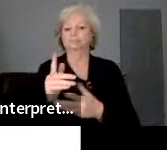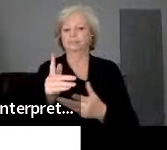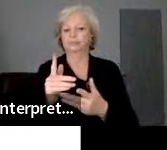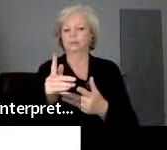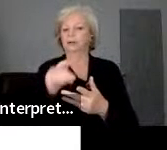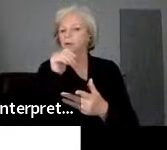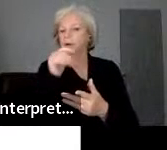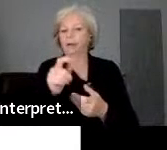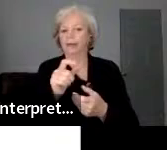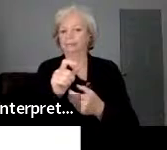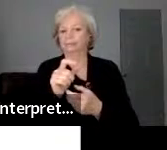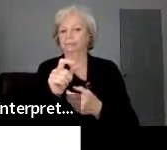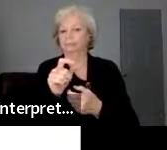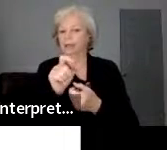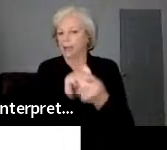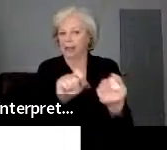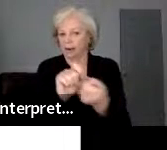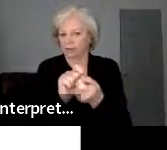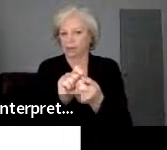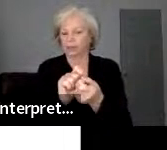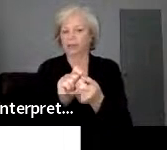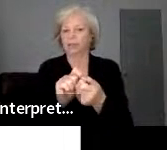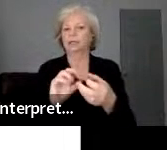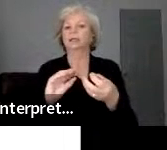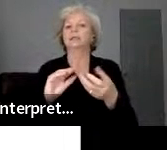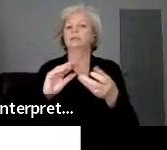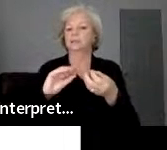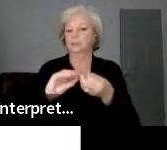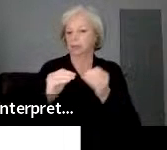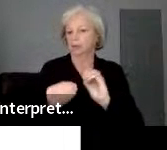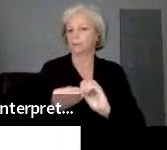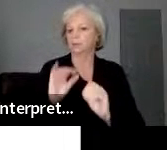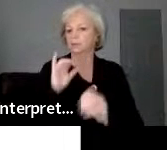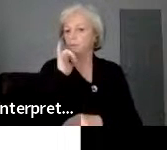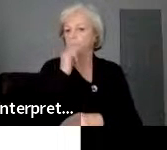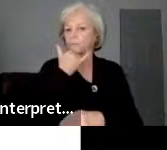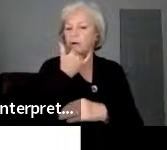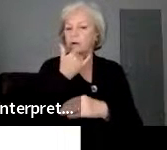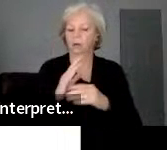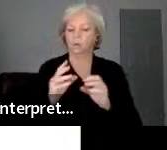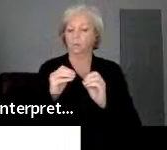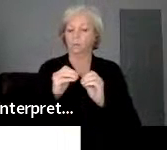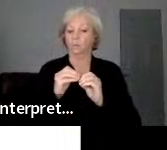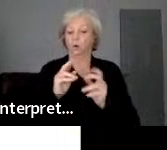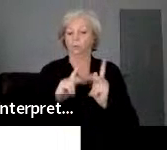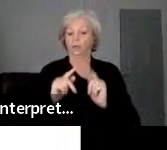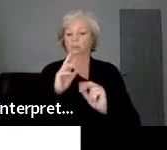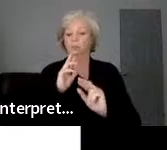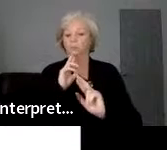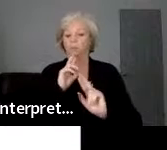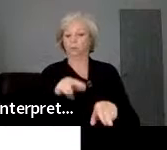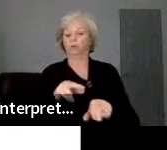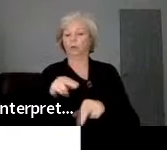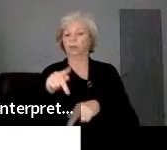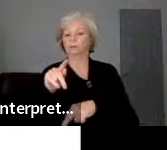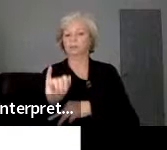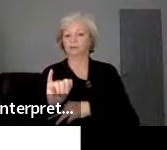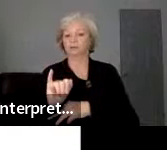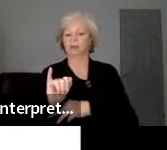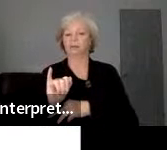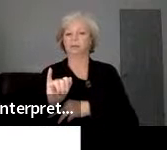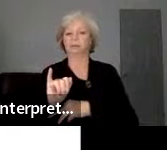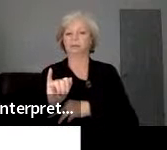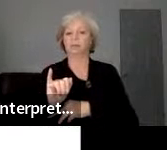a denominator issue with the data, since many more people are reporting as Pacific Islander than accounted for